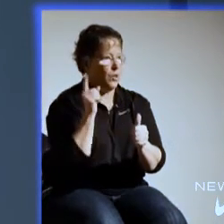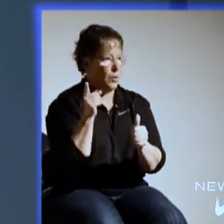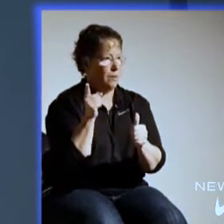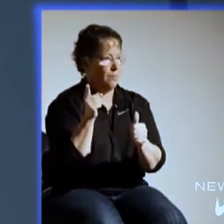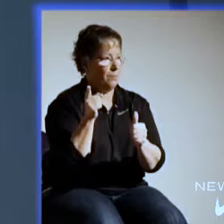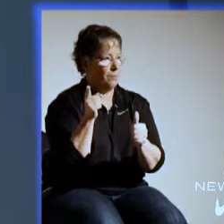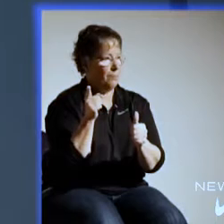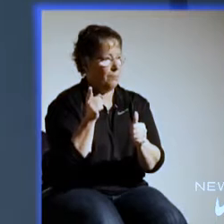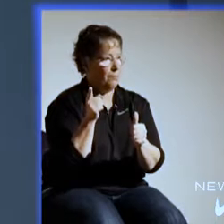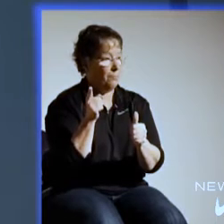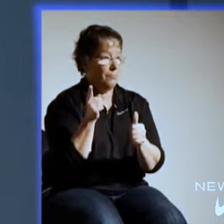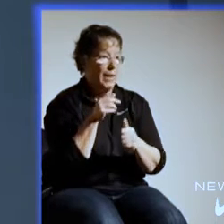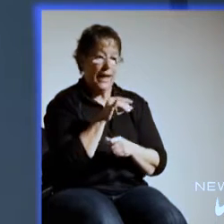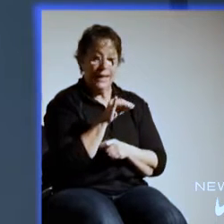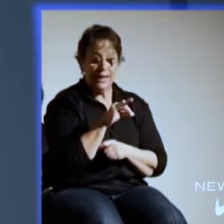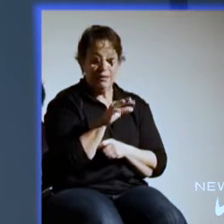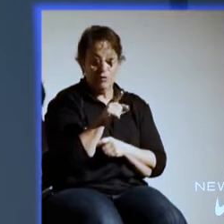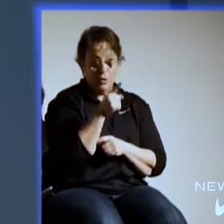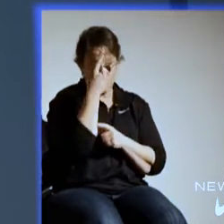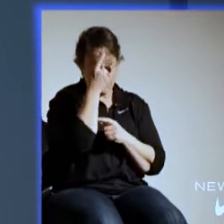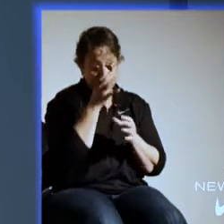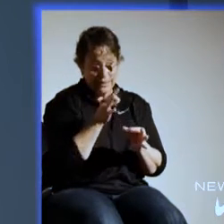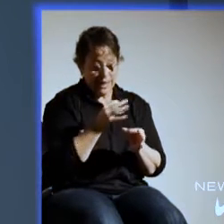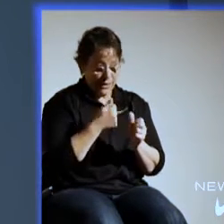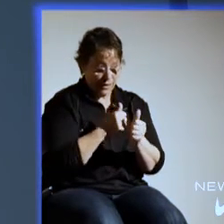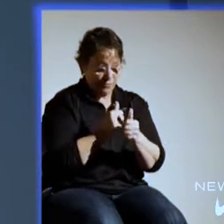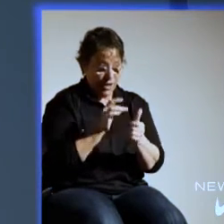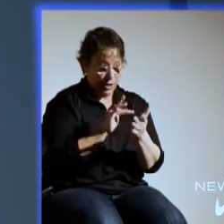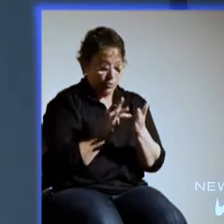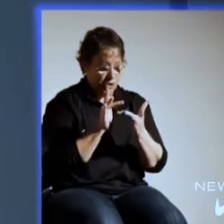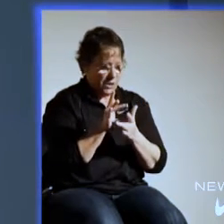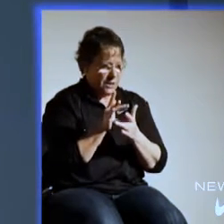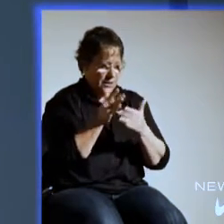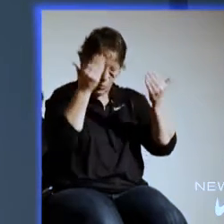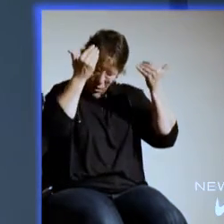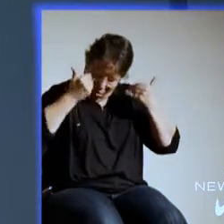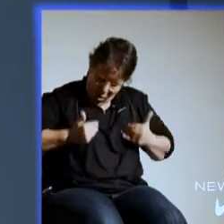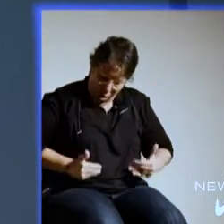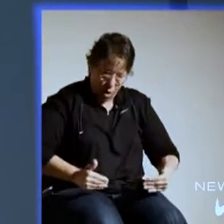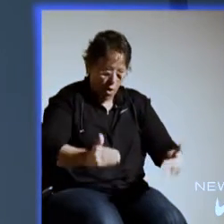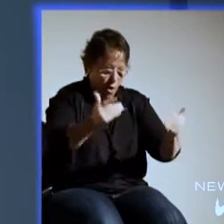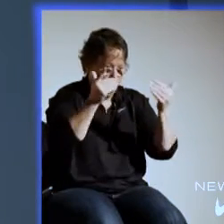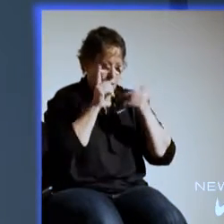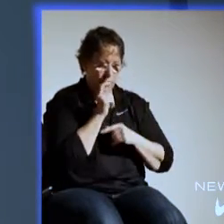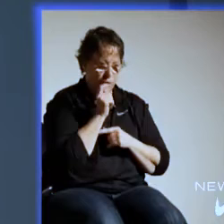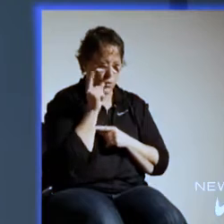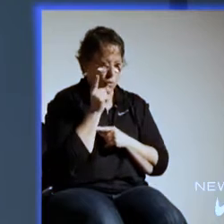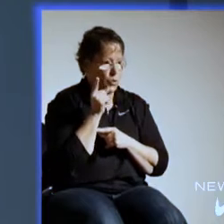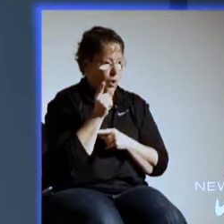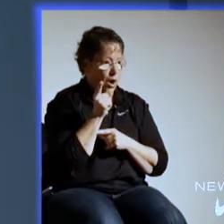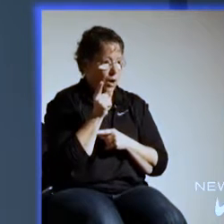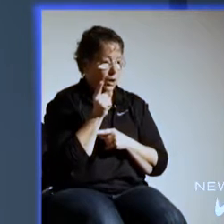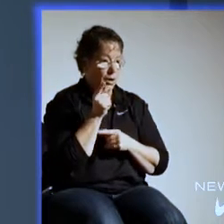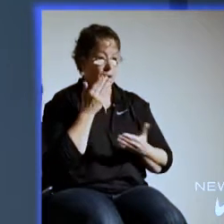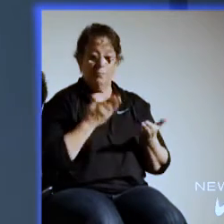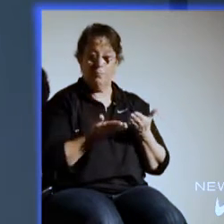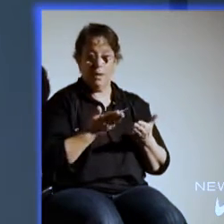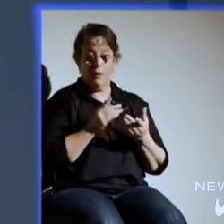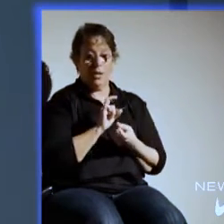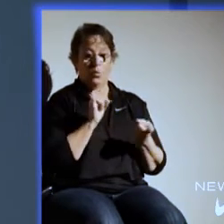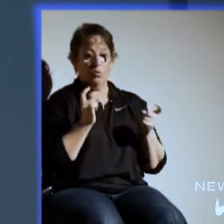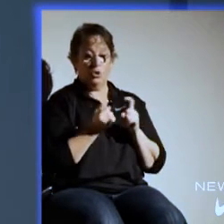And you know, if you decide to follow Jesus with every part of who you are, he may not even change your physical